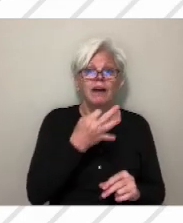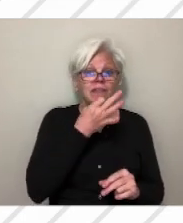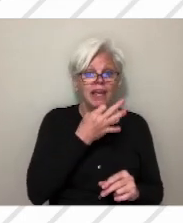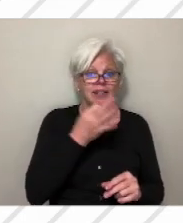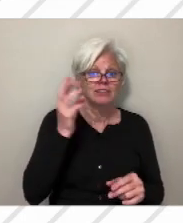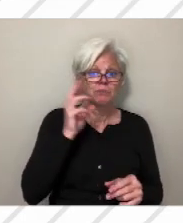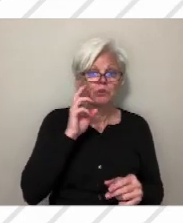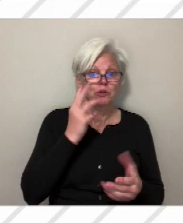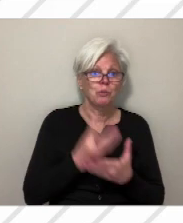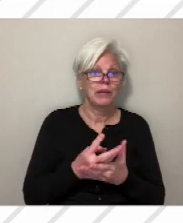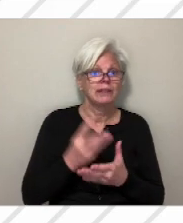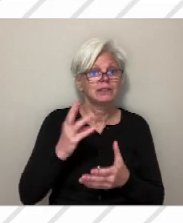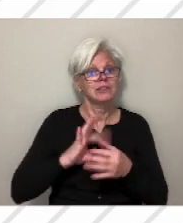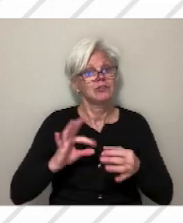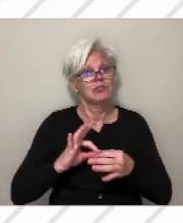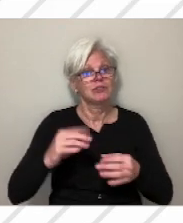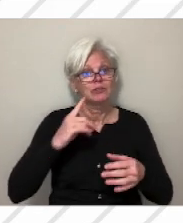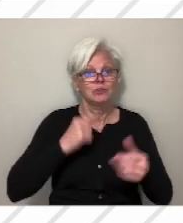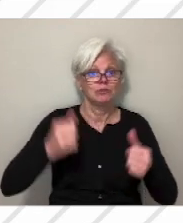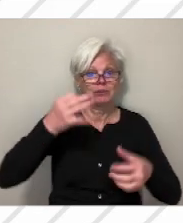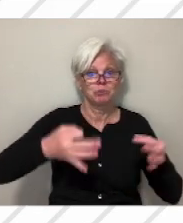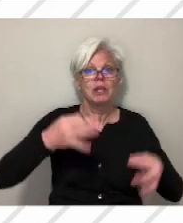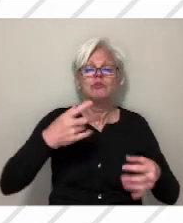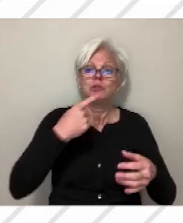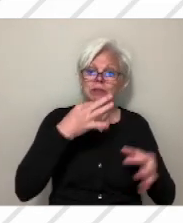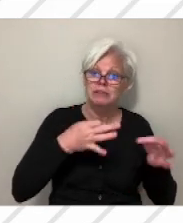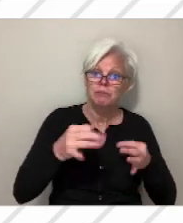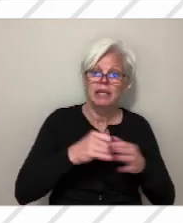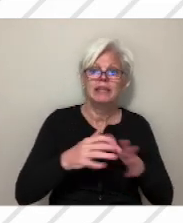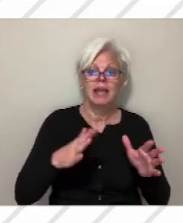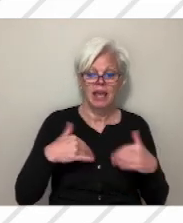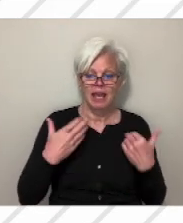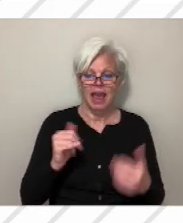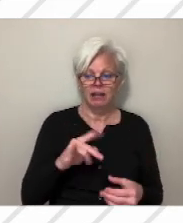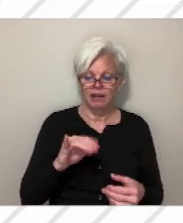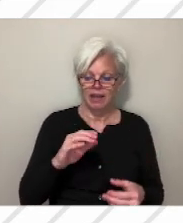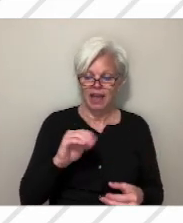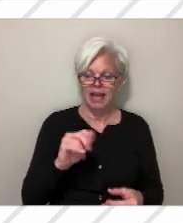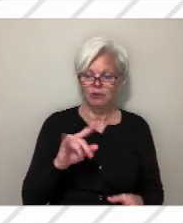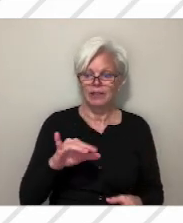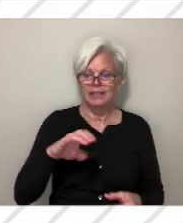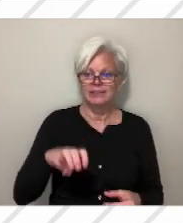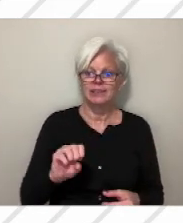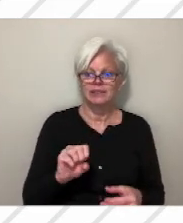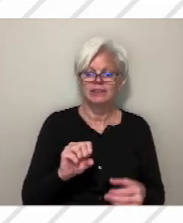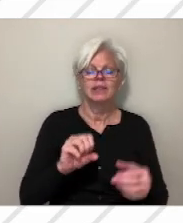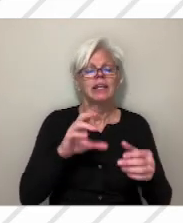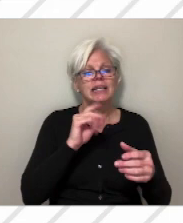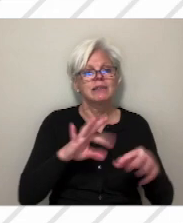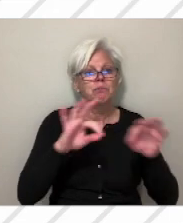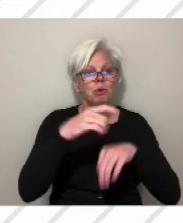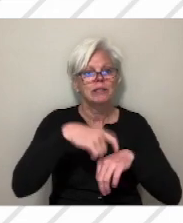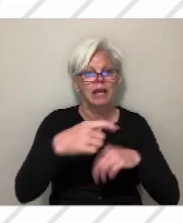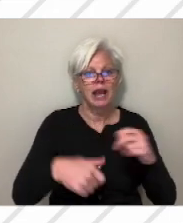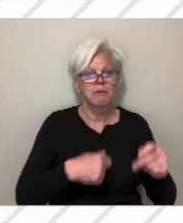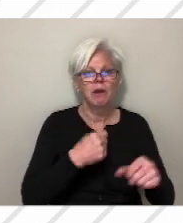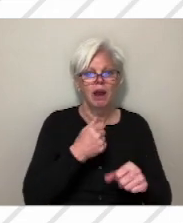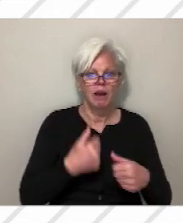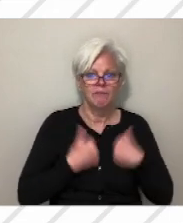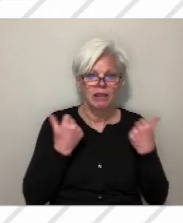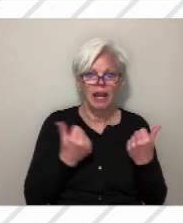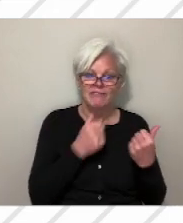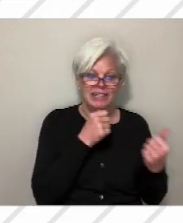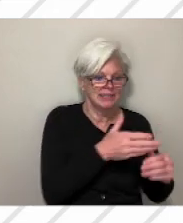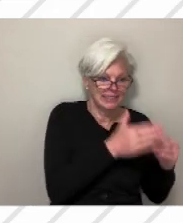to say that adolescence is an important time in life, that plasticity doesn't end earlier in life, and that the systems in which young